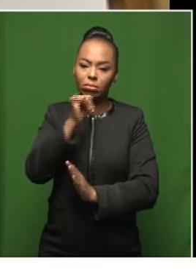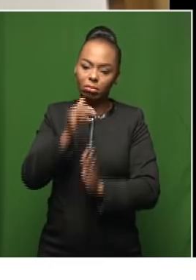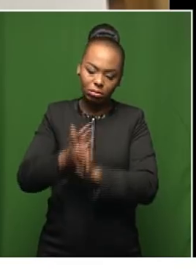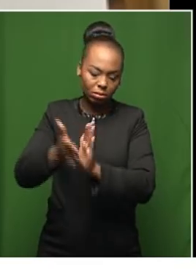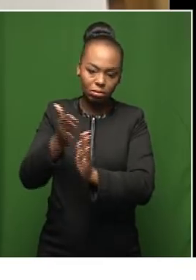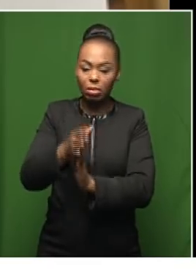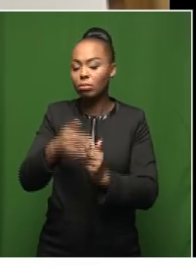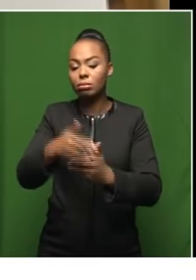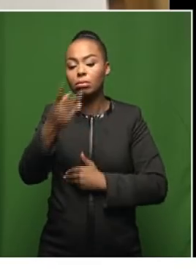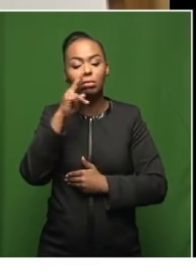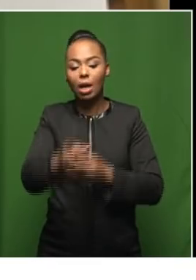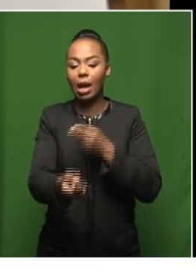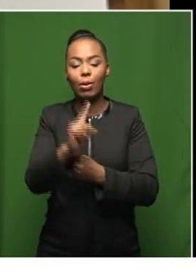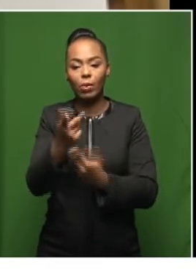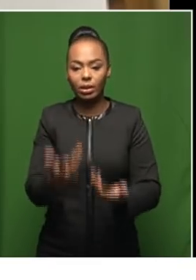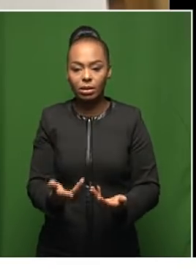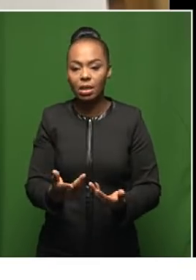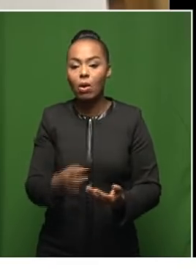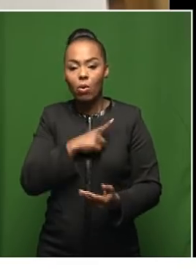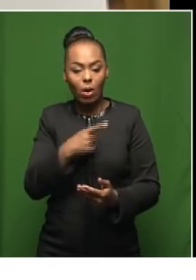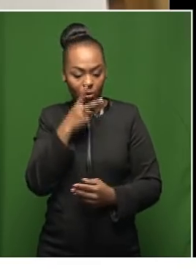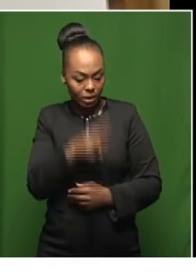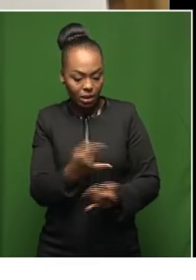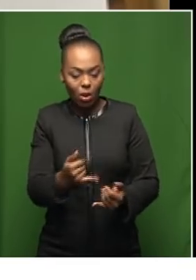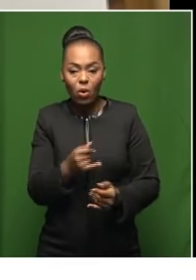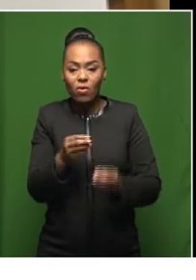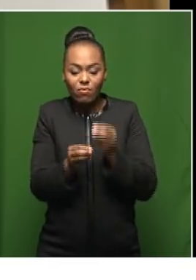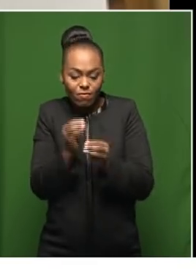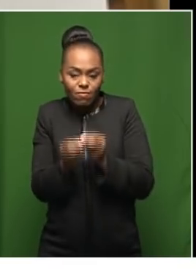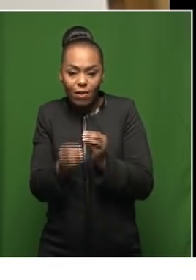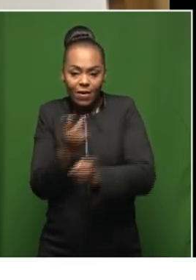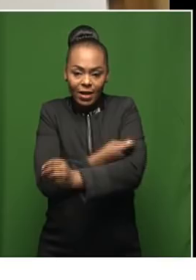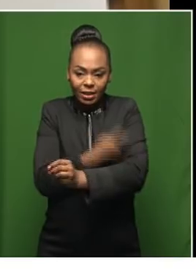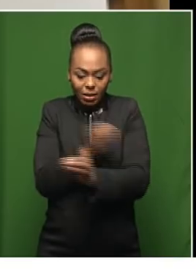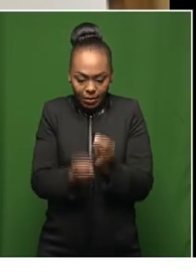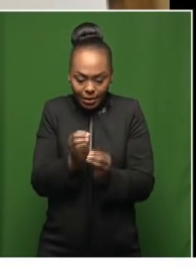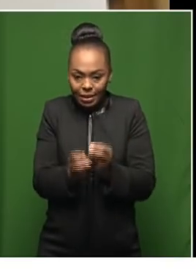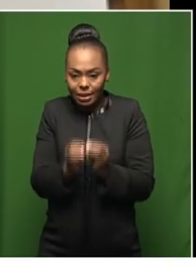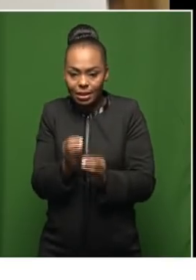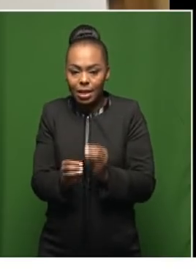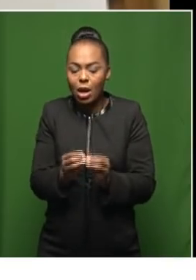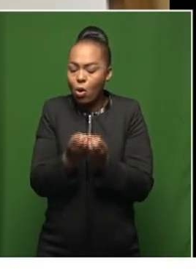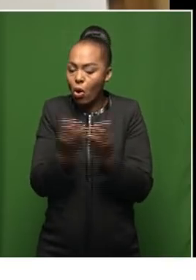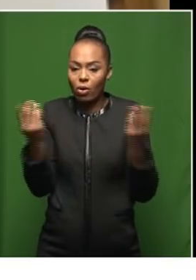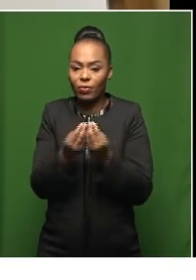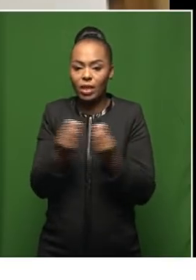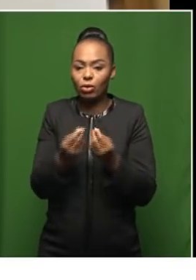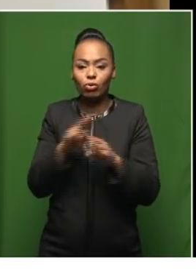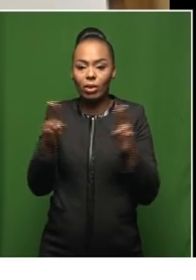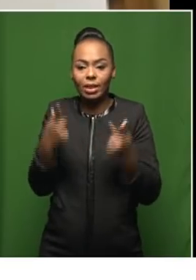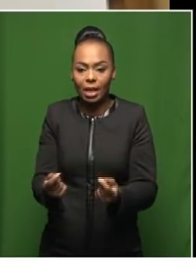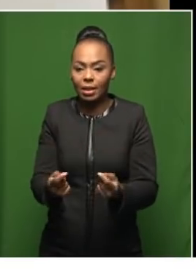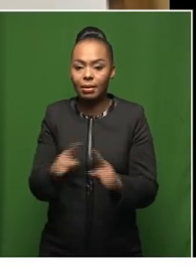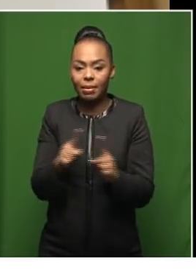see how the vaccine was developed. It was developed whilst so many things were not done. So that's why it took the shortest possible